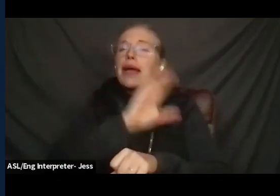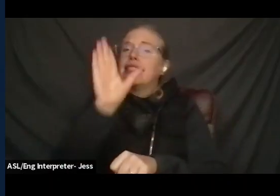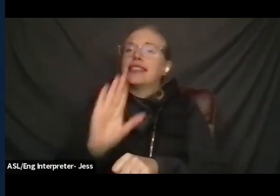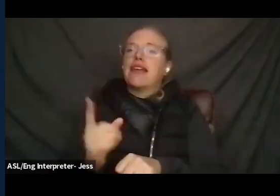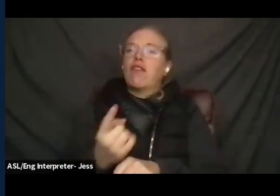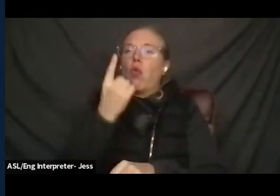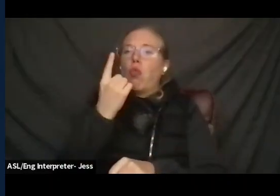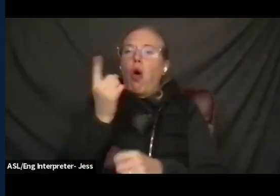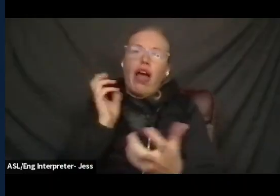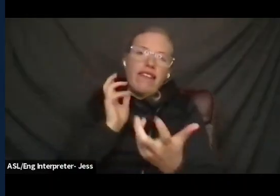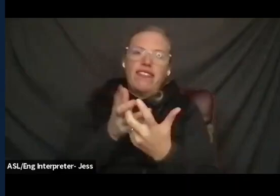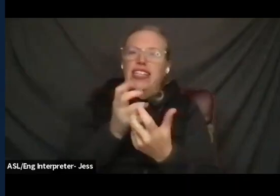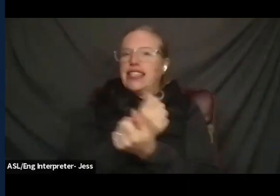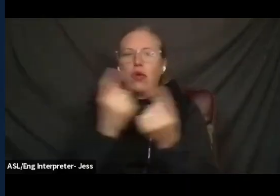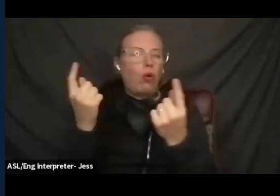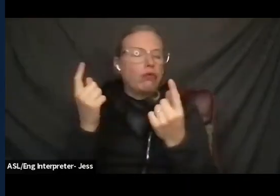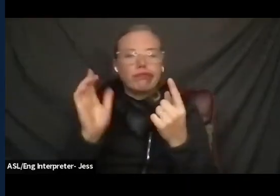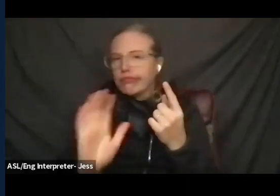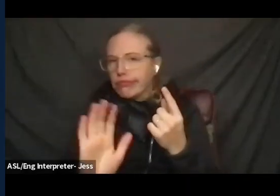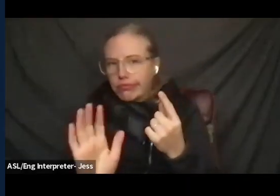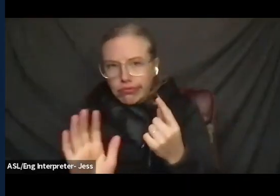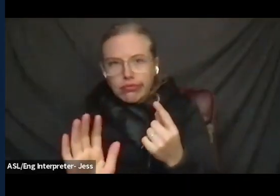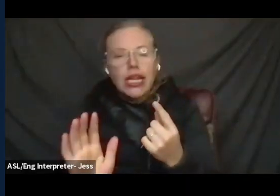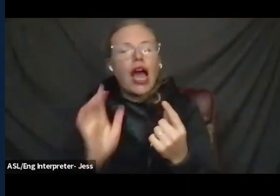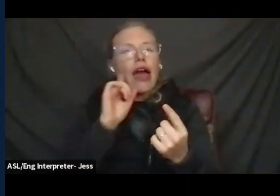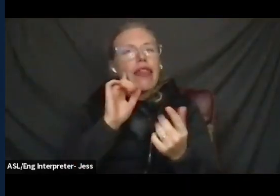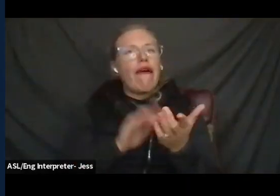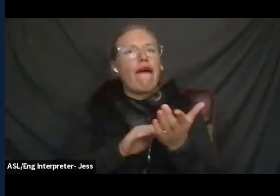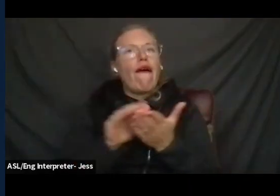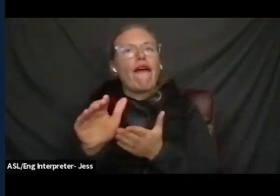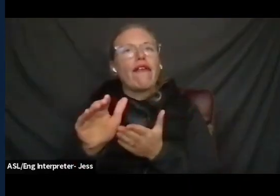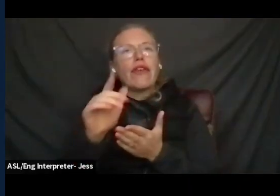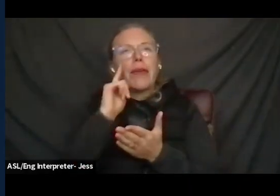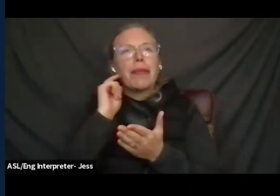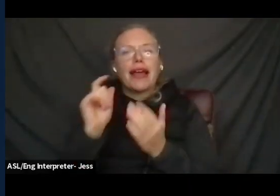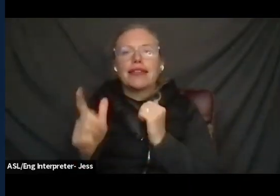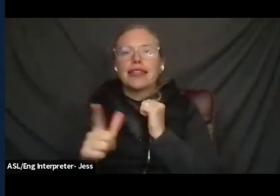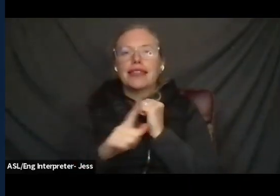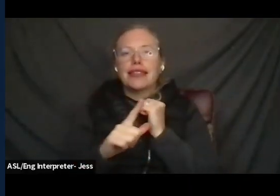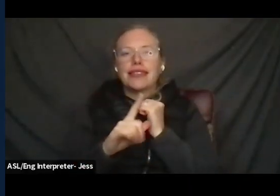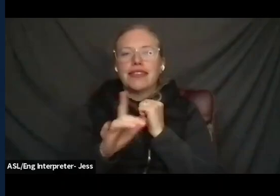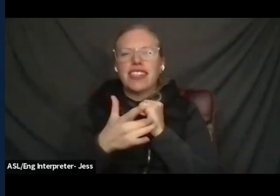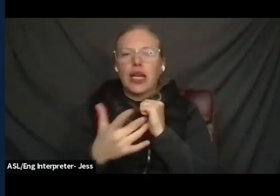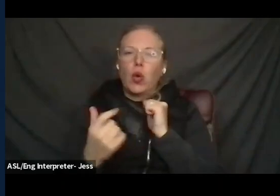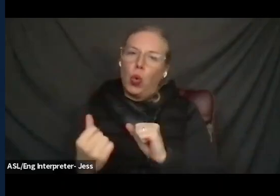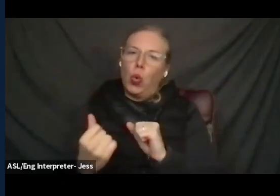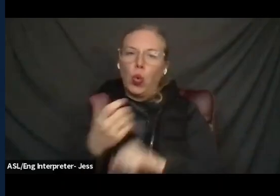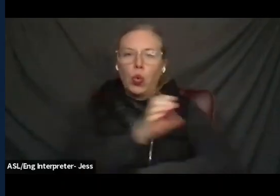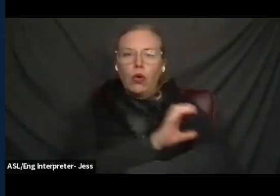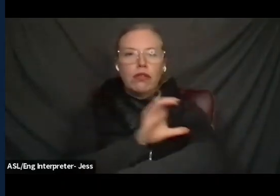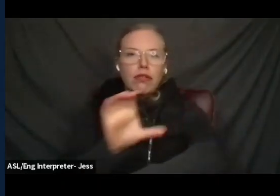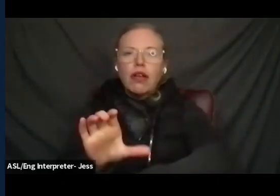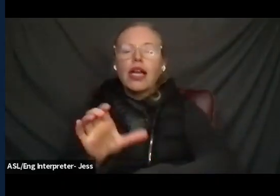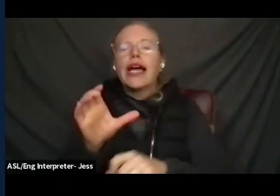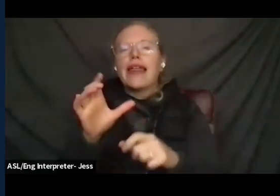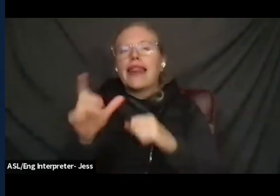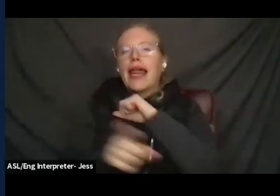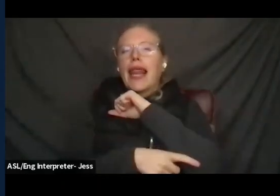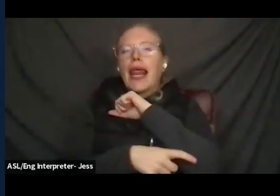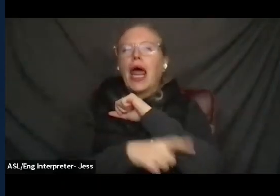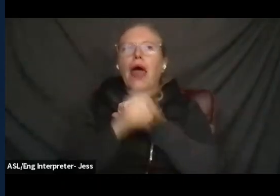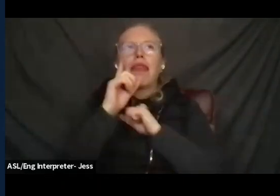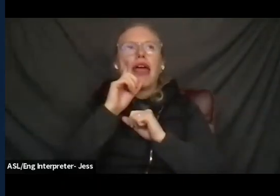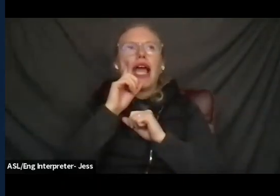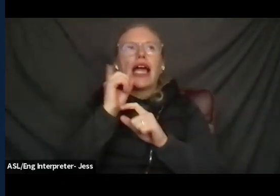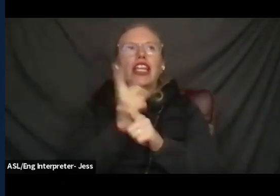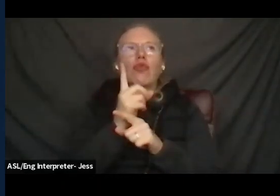a one-size-fits-all approach. I think a lot of times because assistive technology is so powerful, the temptation is to think I just